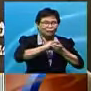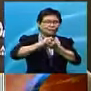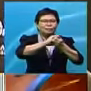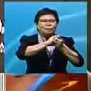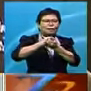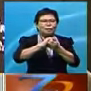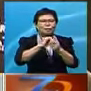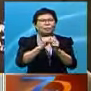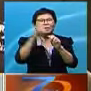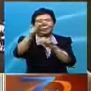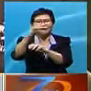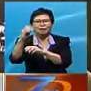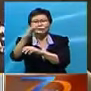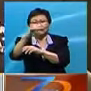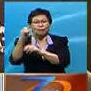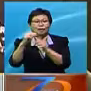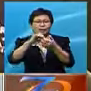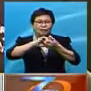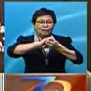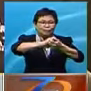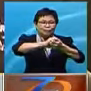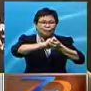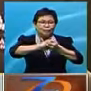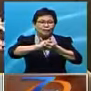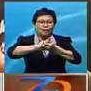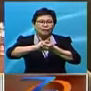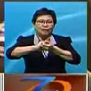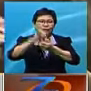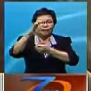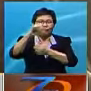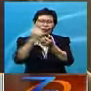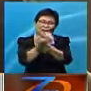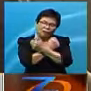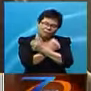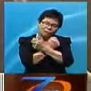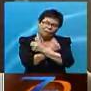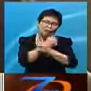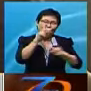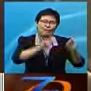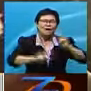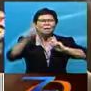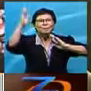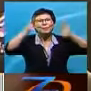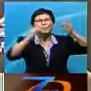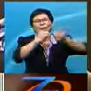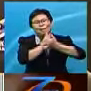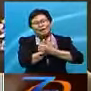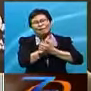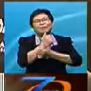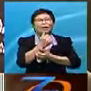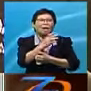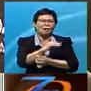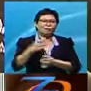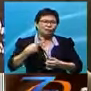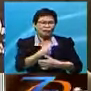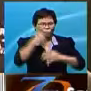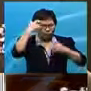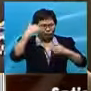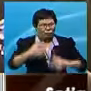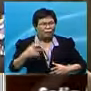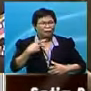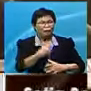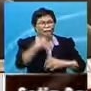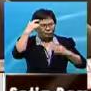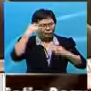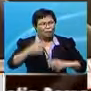that that is so loved by the Malaysian people. And we're confident that with